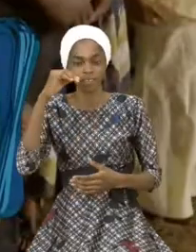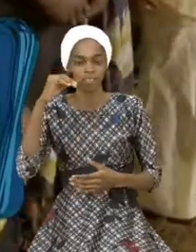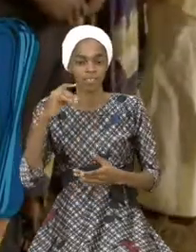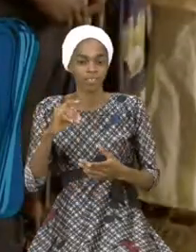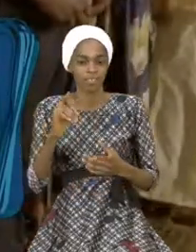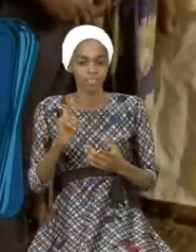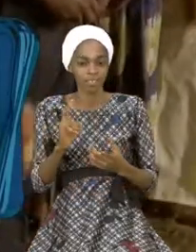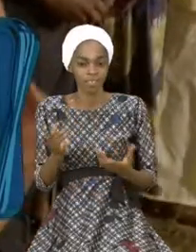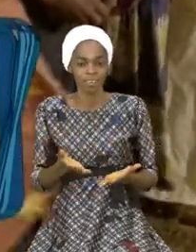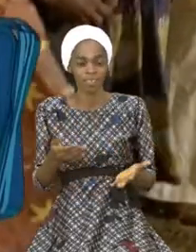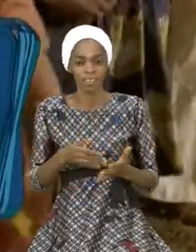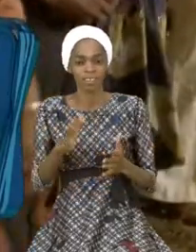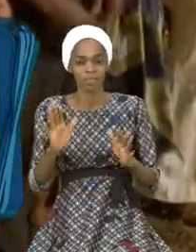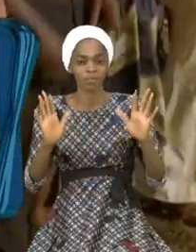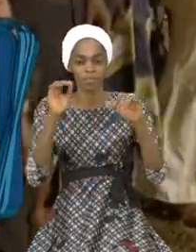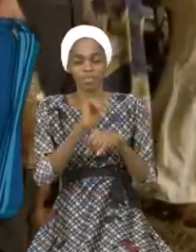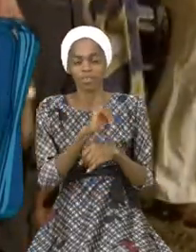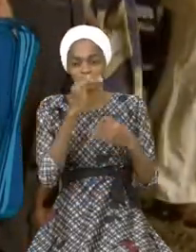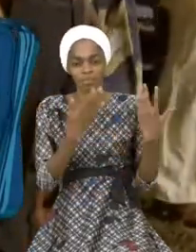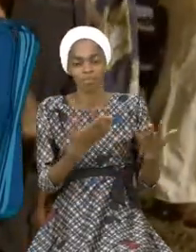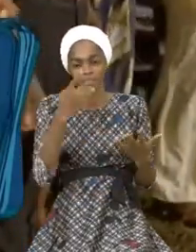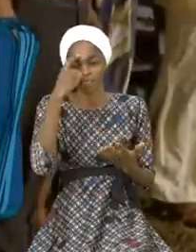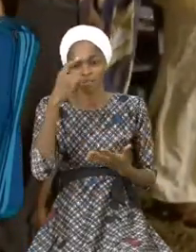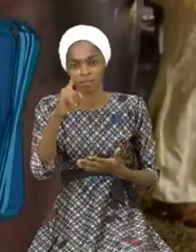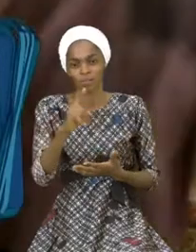your miracle is awaiting you.